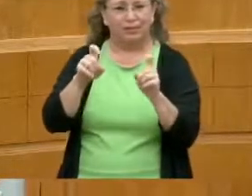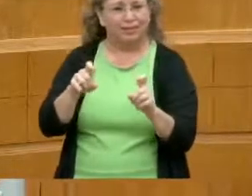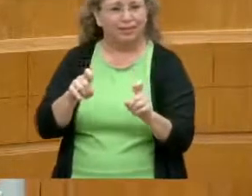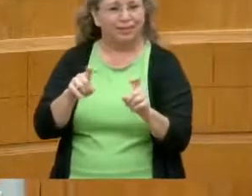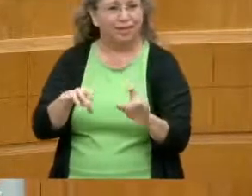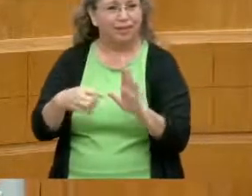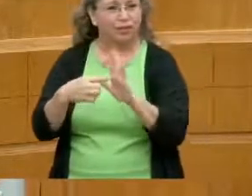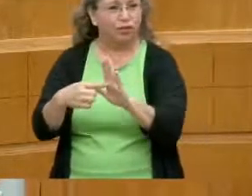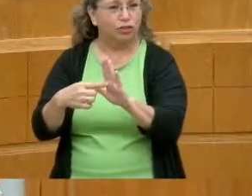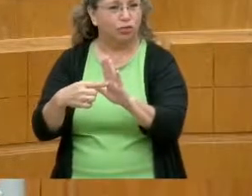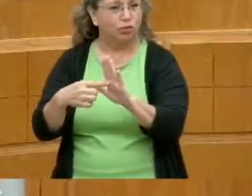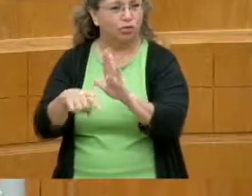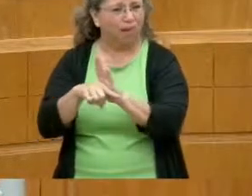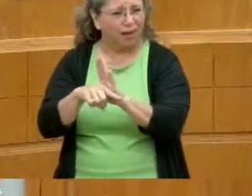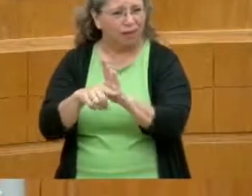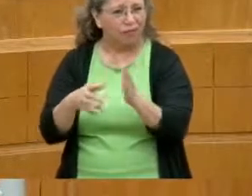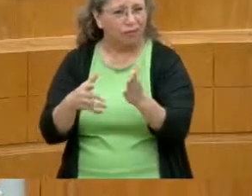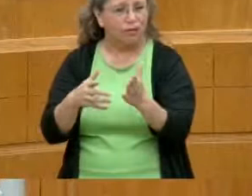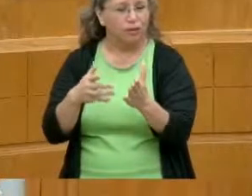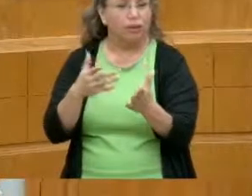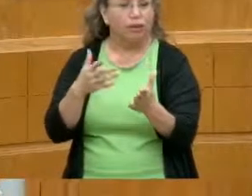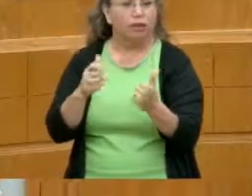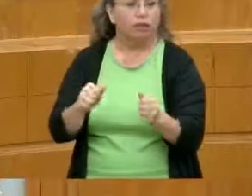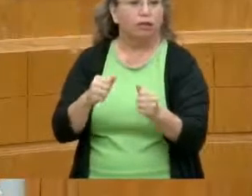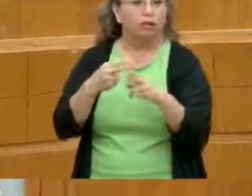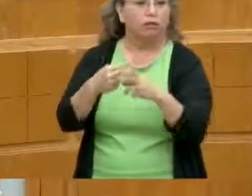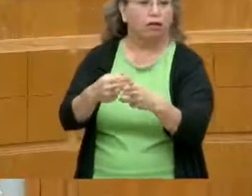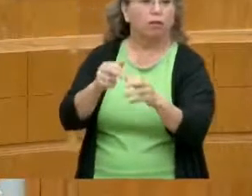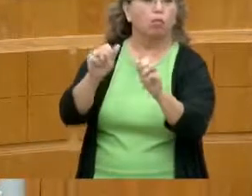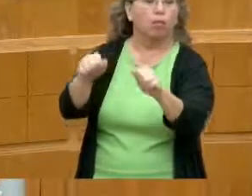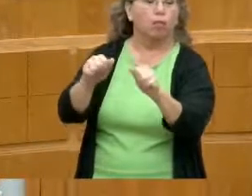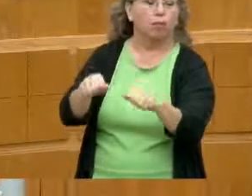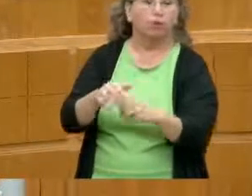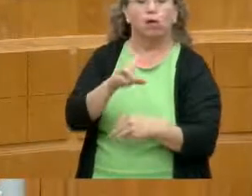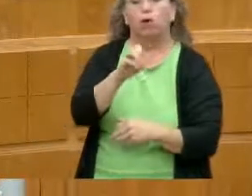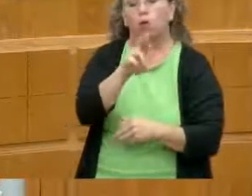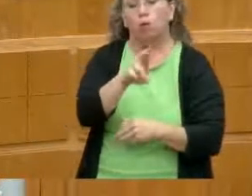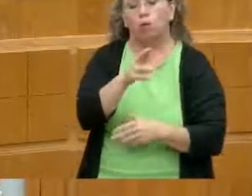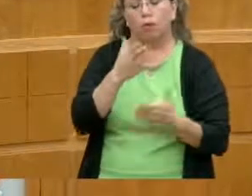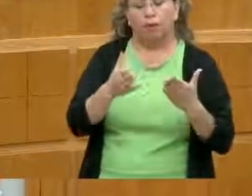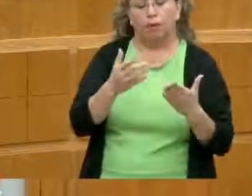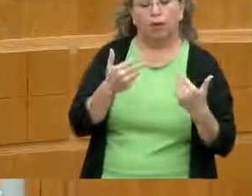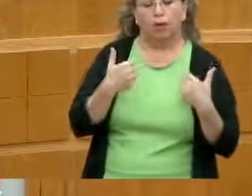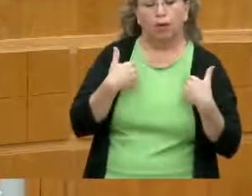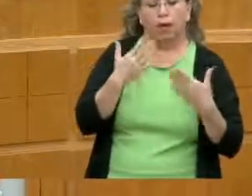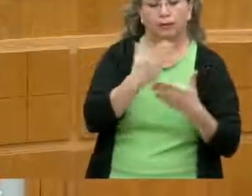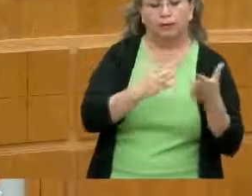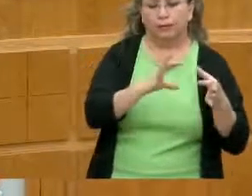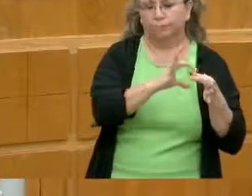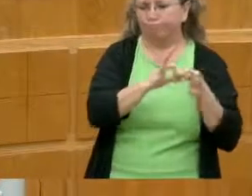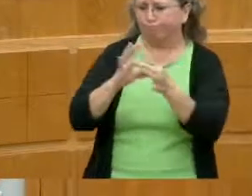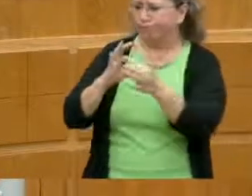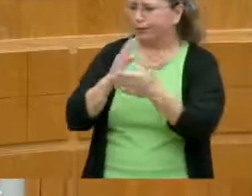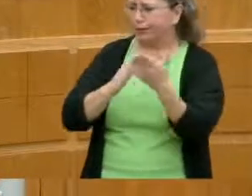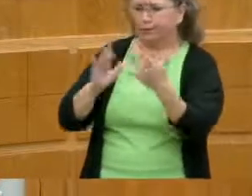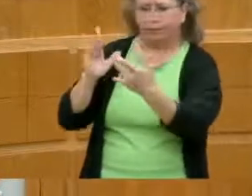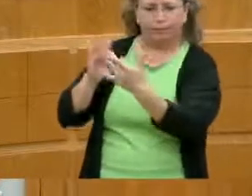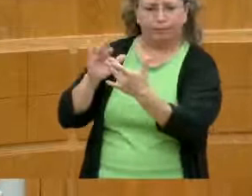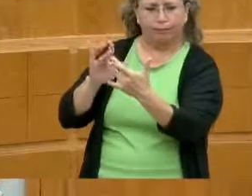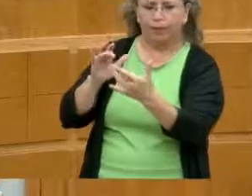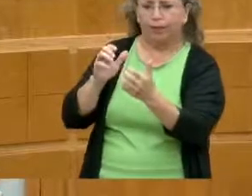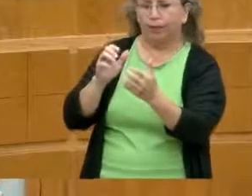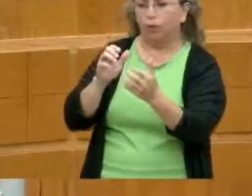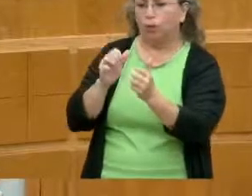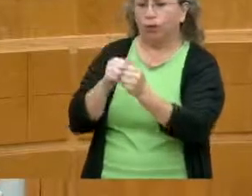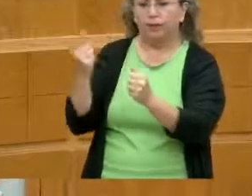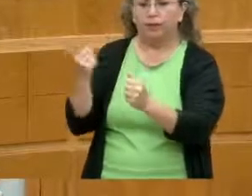link, an epidemiological link, which is either that you've been in contact with somebody with COVID-19 or that you have some travel related.